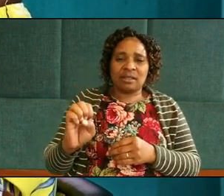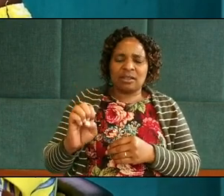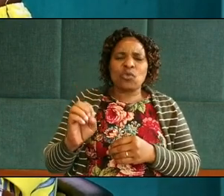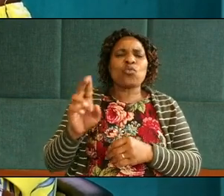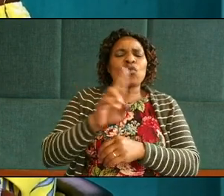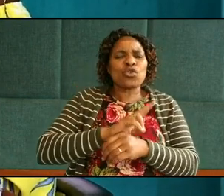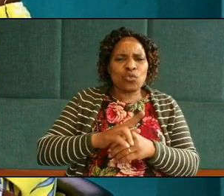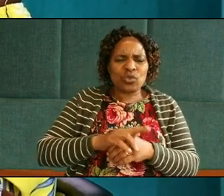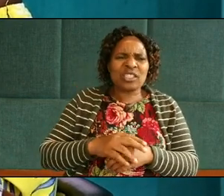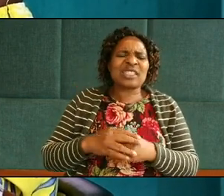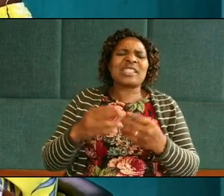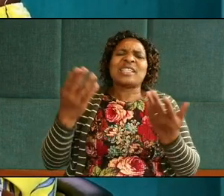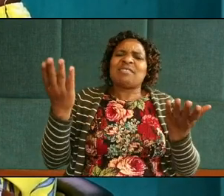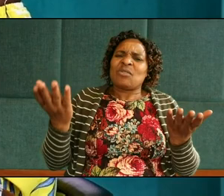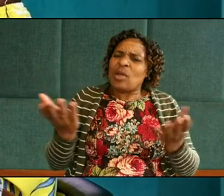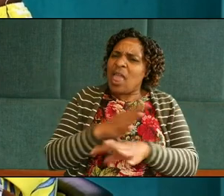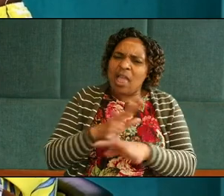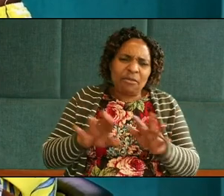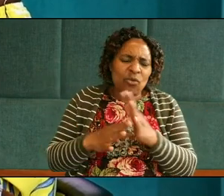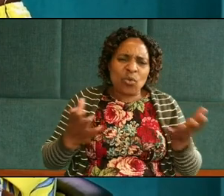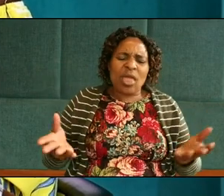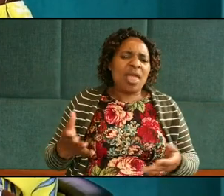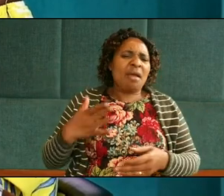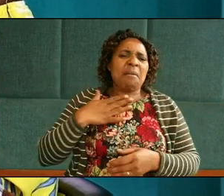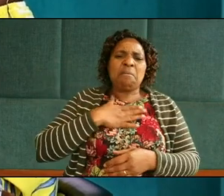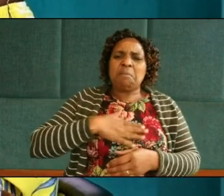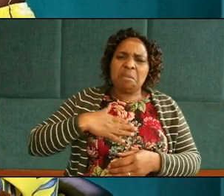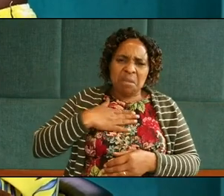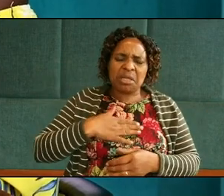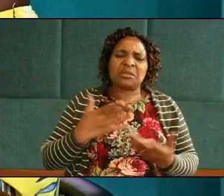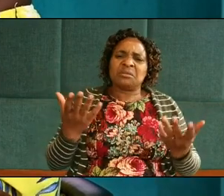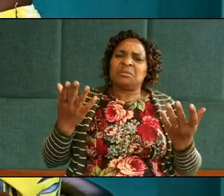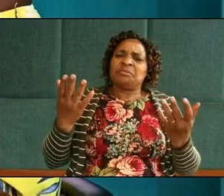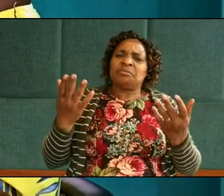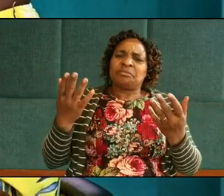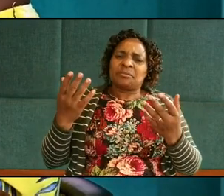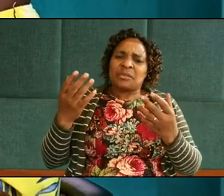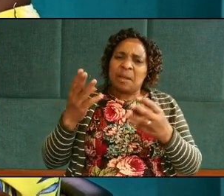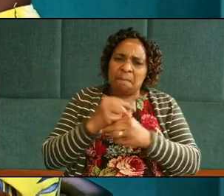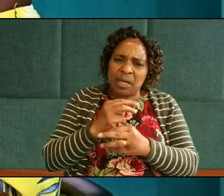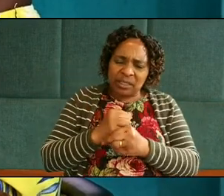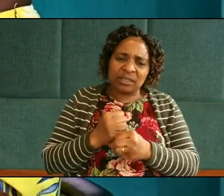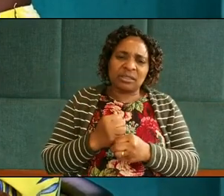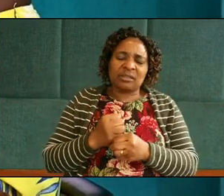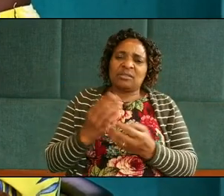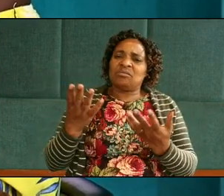it in our biology, chemistry, everything. We use calculators. And